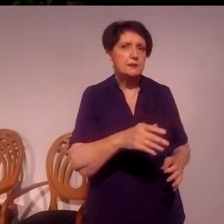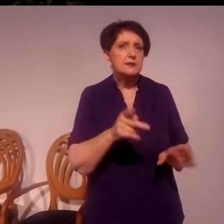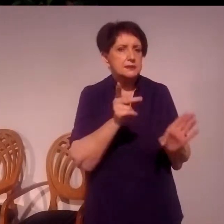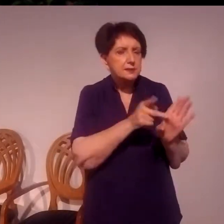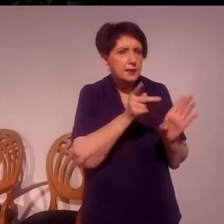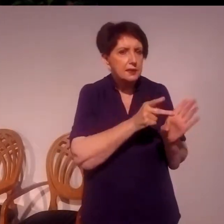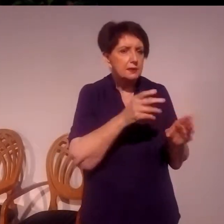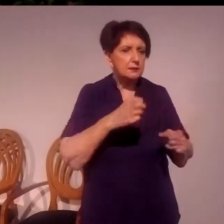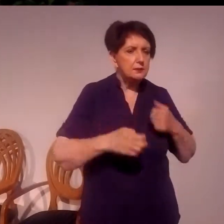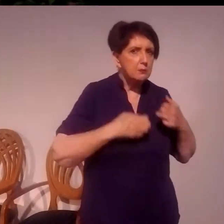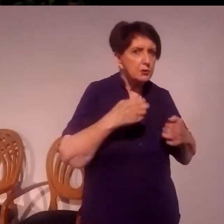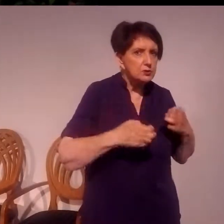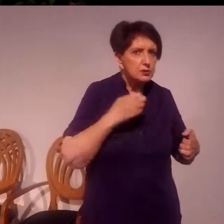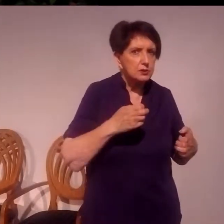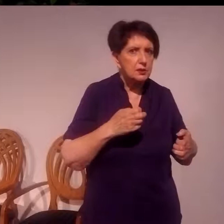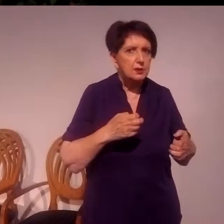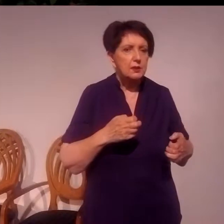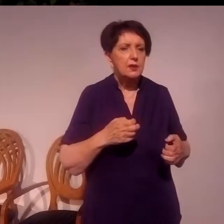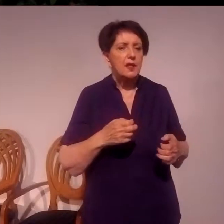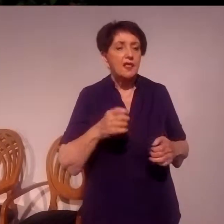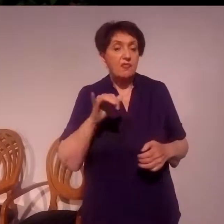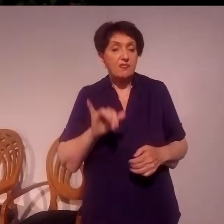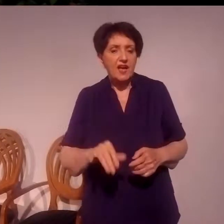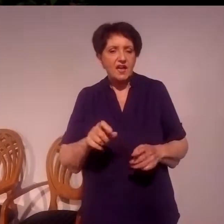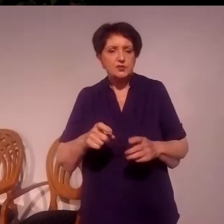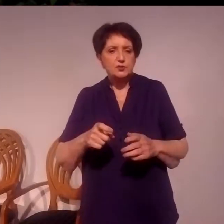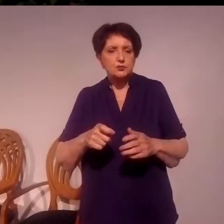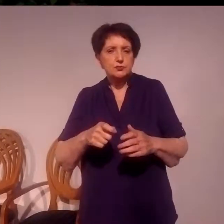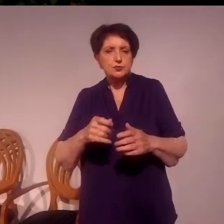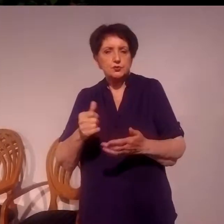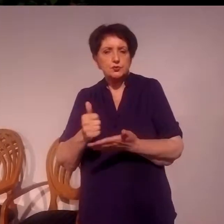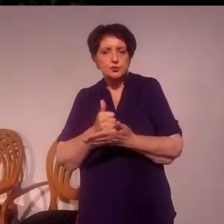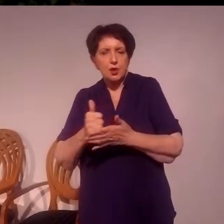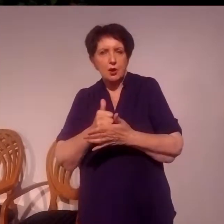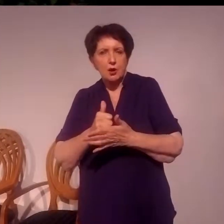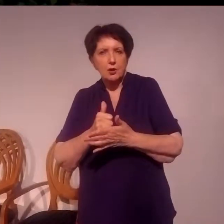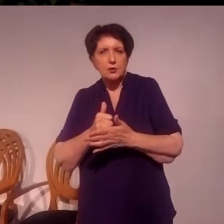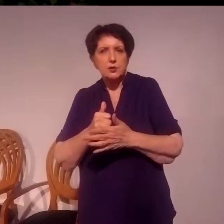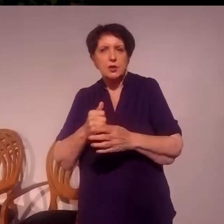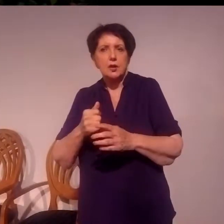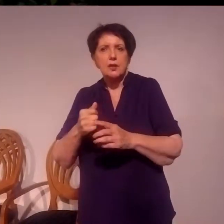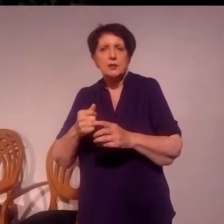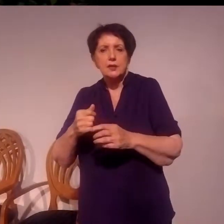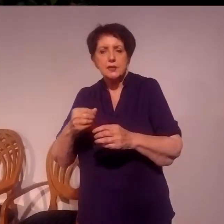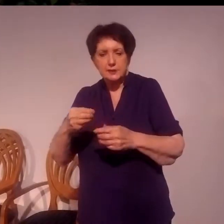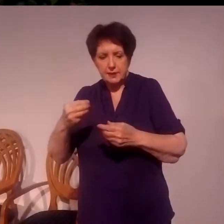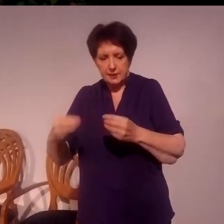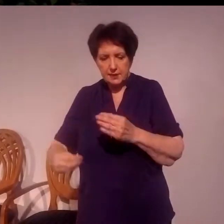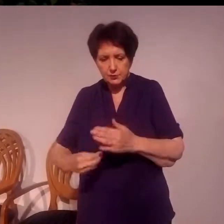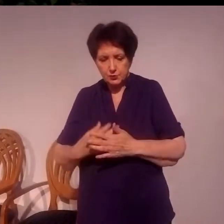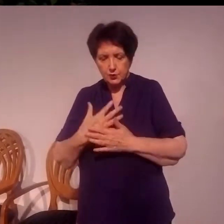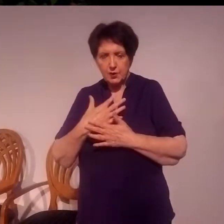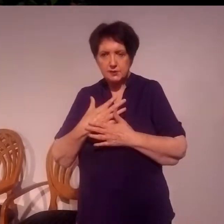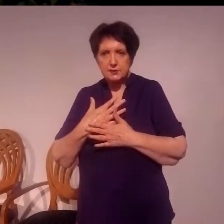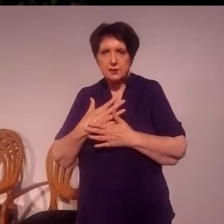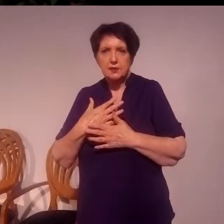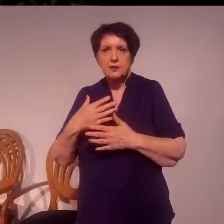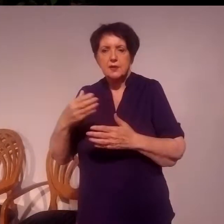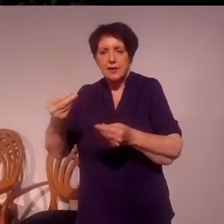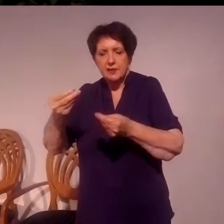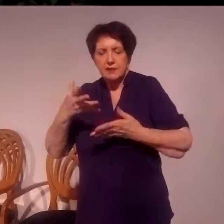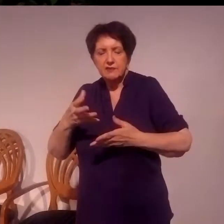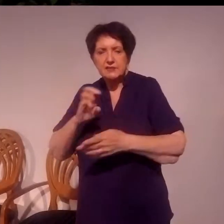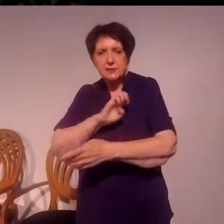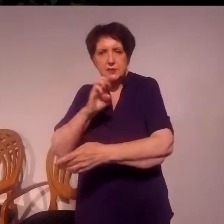this super concentrated charge can enter into us and give us the energy to act in ways